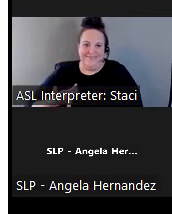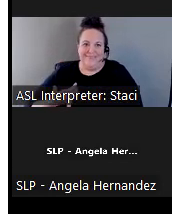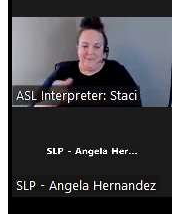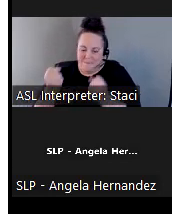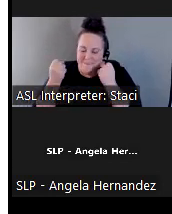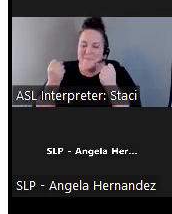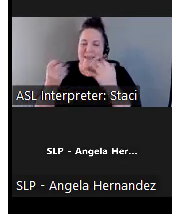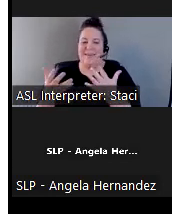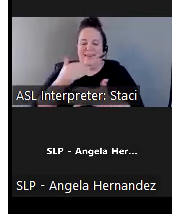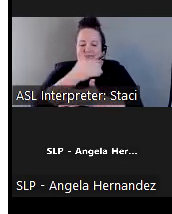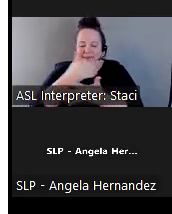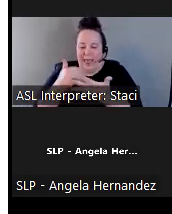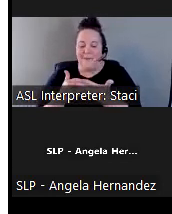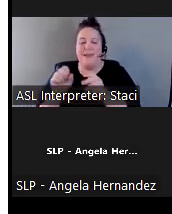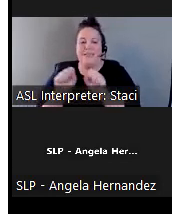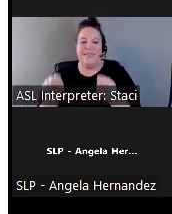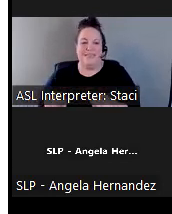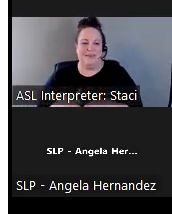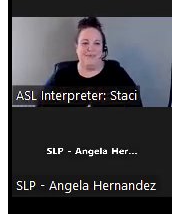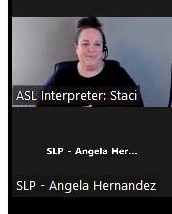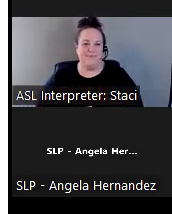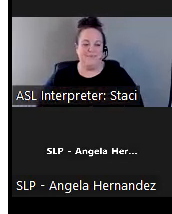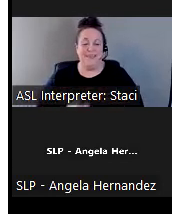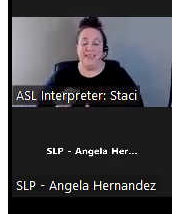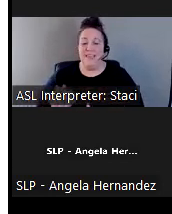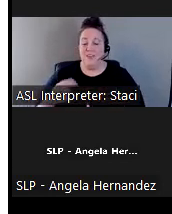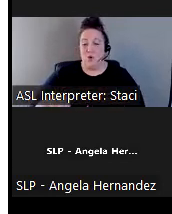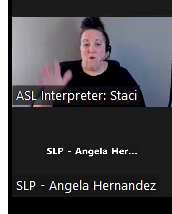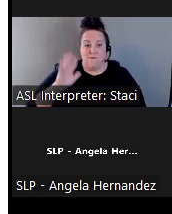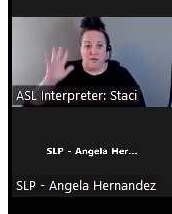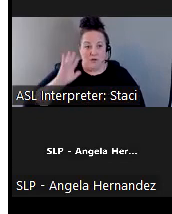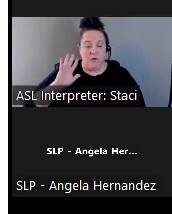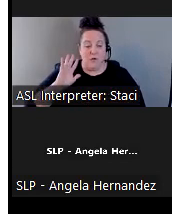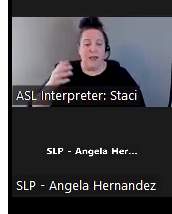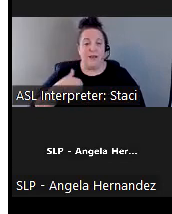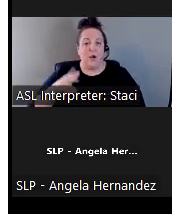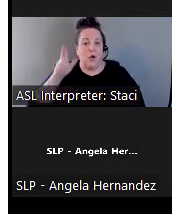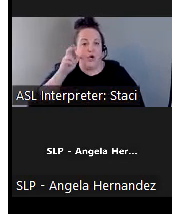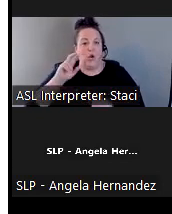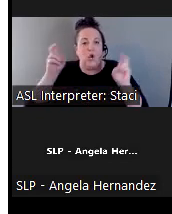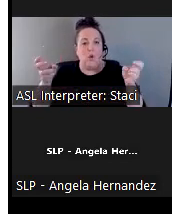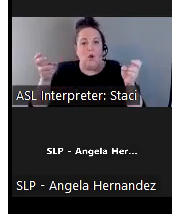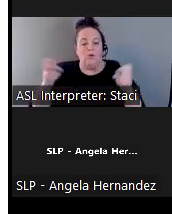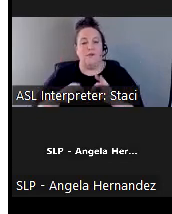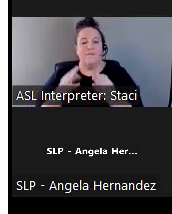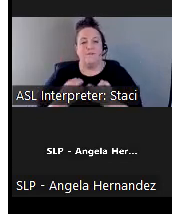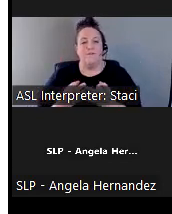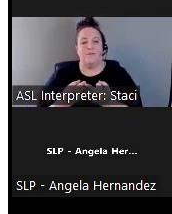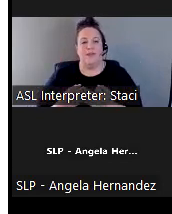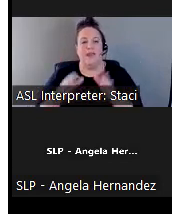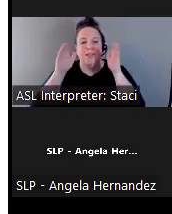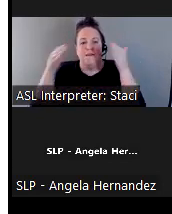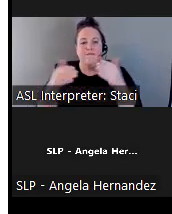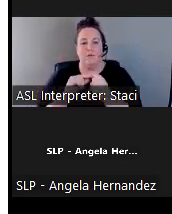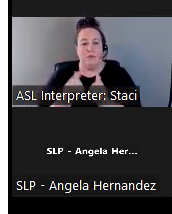system. If you've been with us before, you may have heard a quote that we had from a family that was in a focus group with